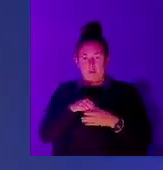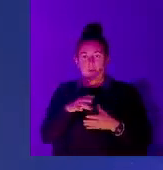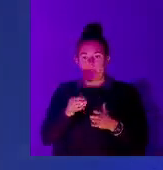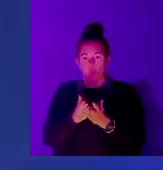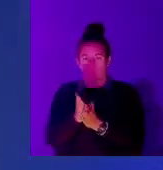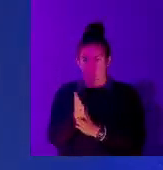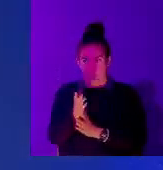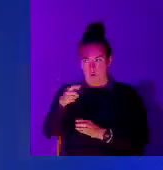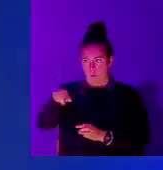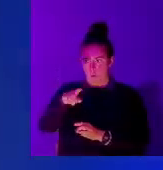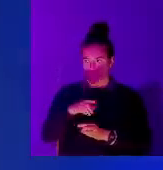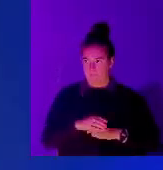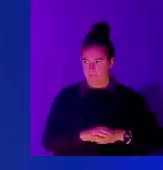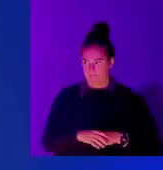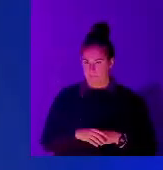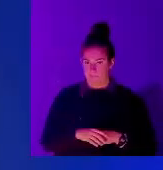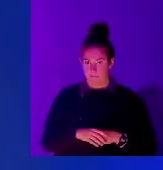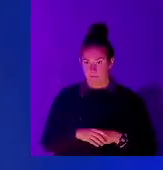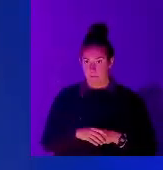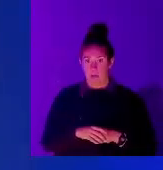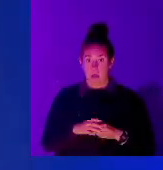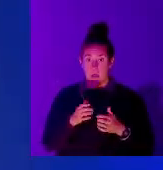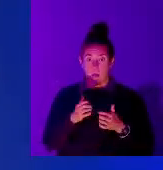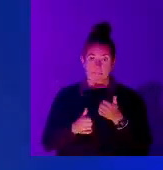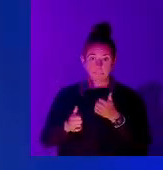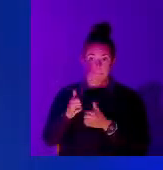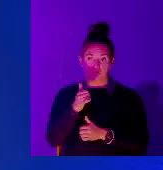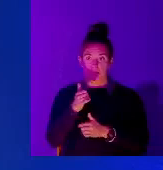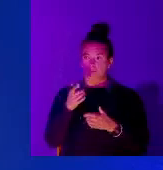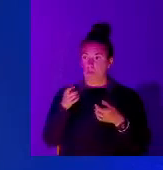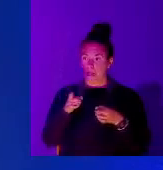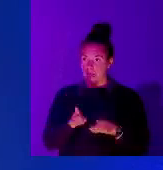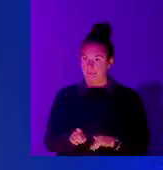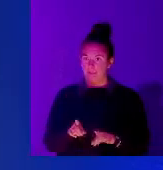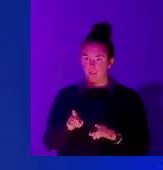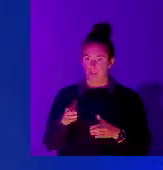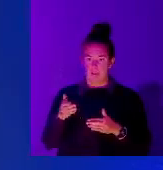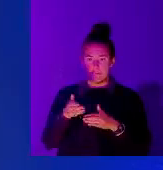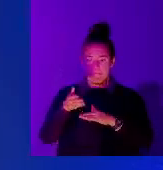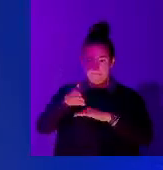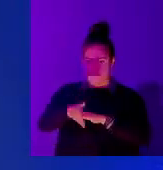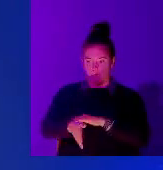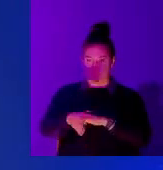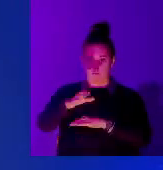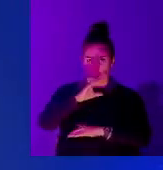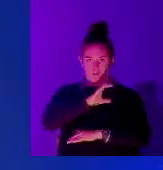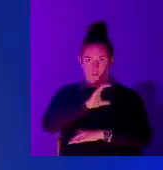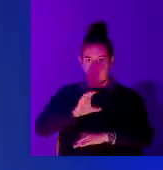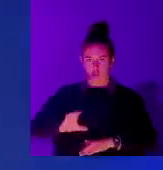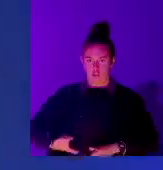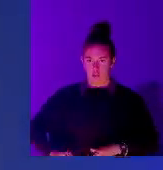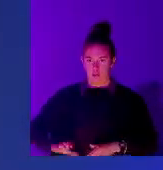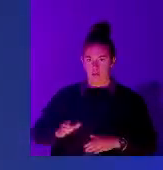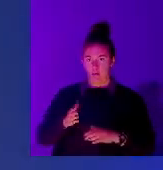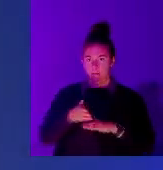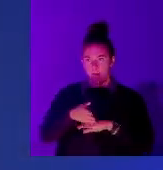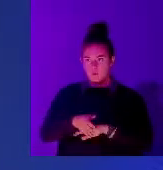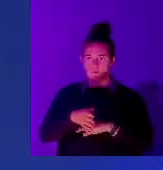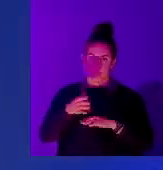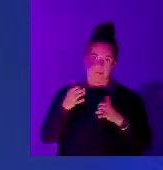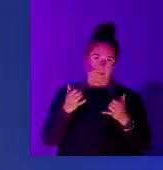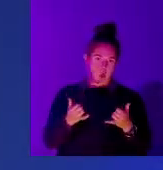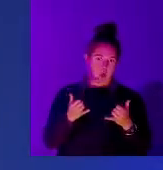Much of what takes place in post-Christian and post-modern fellowships consists of